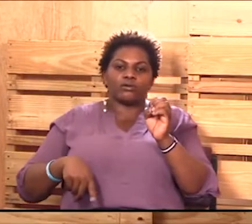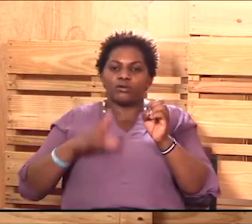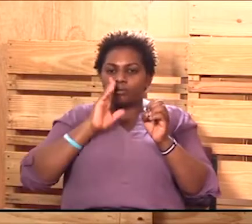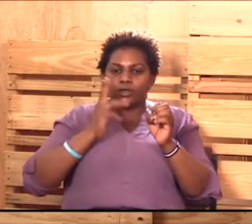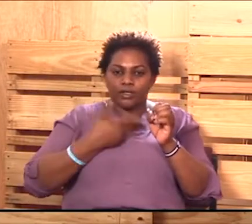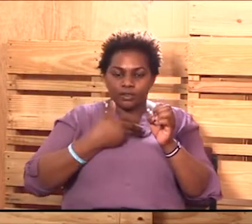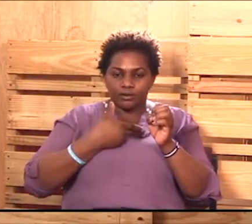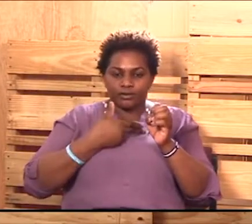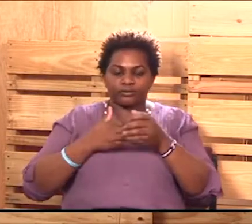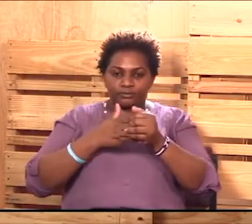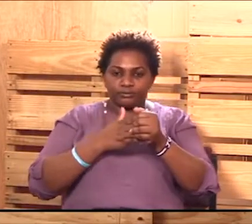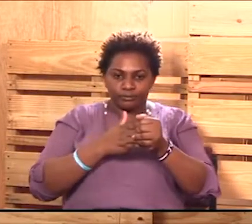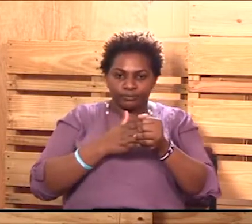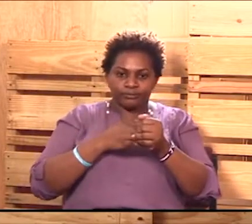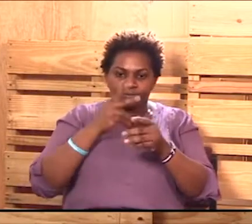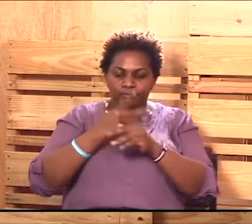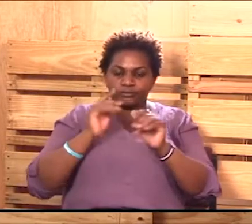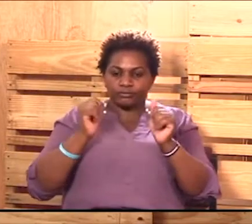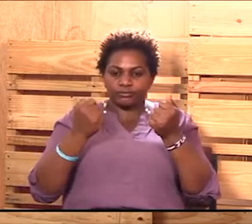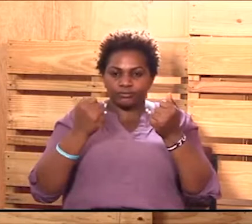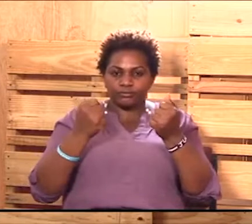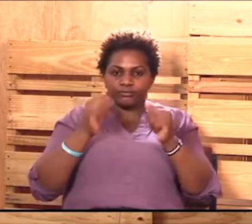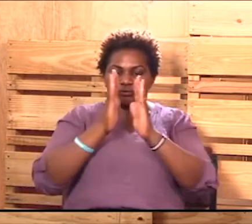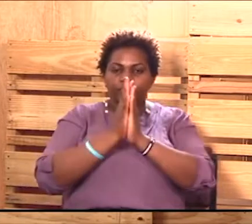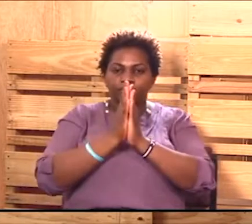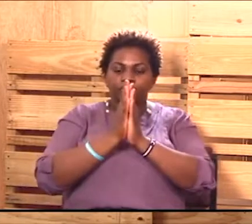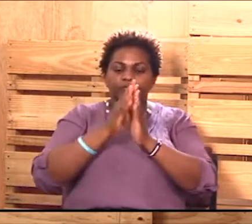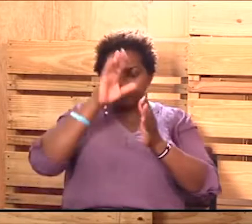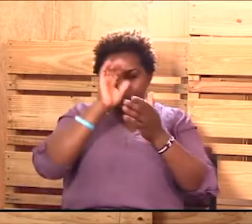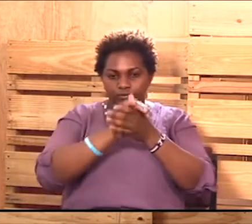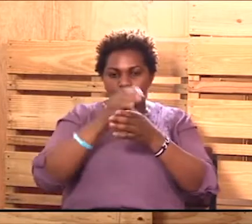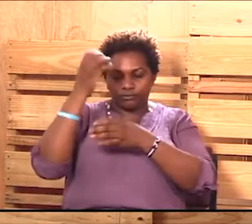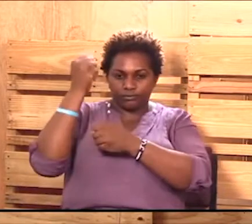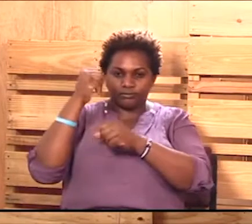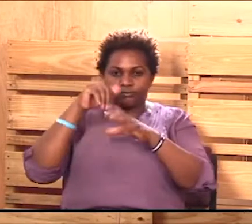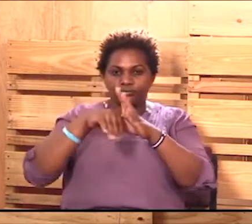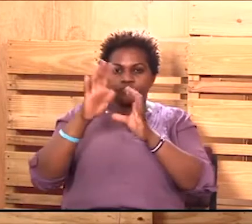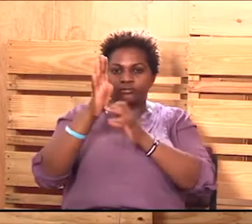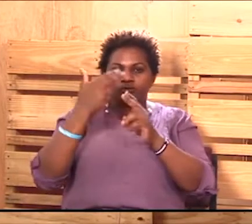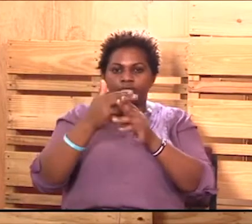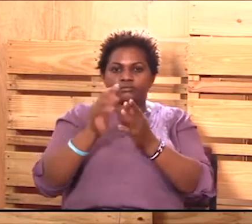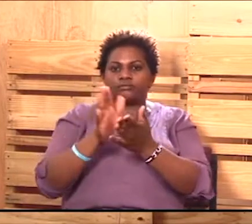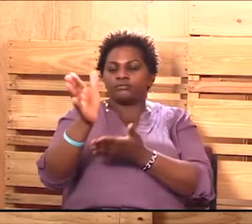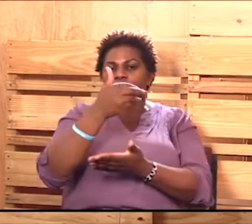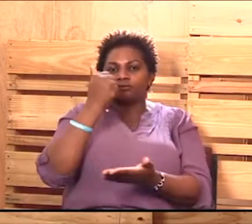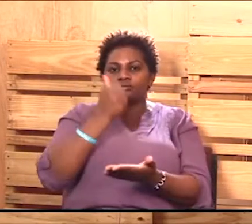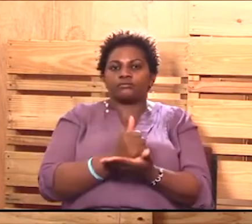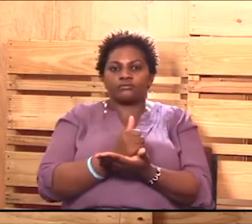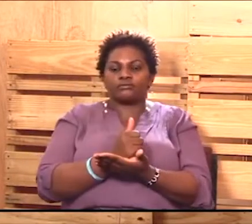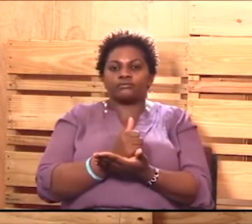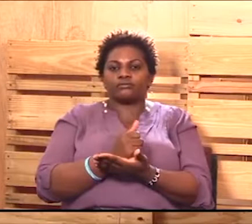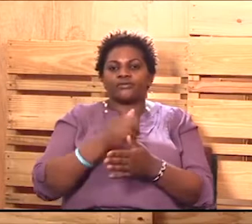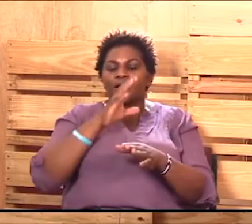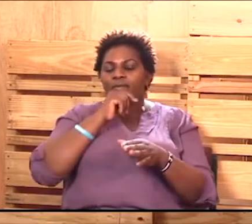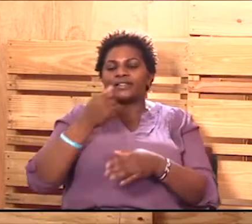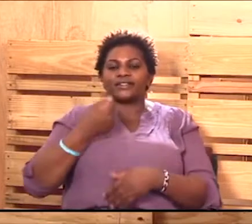with us, guide us, and keep us safe. For we pray all this, believing and trusting in Jesus' name. Amen. So